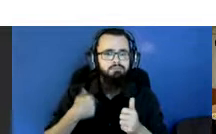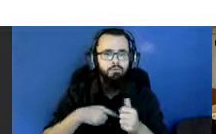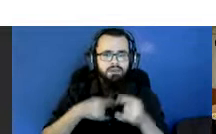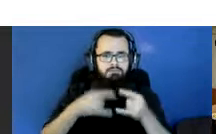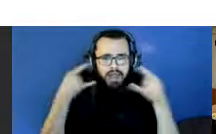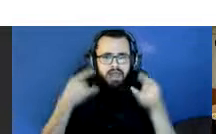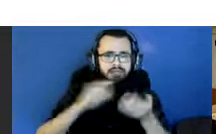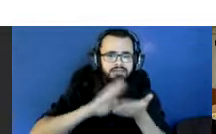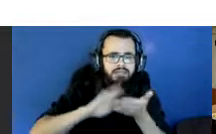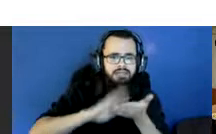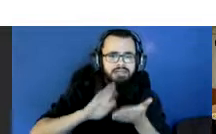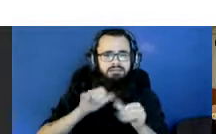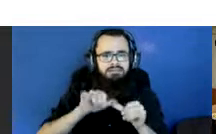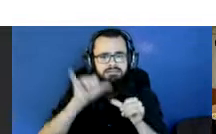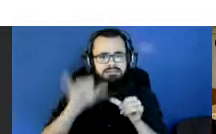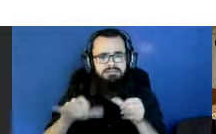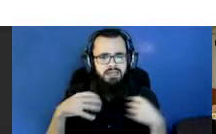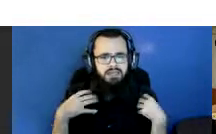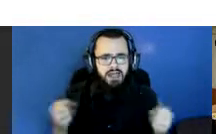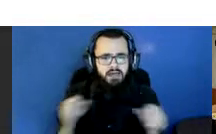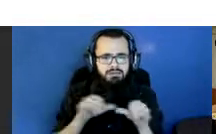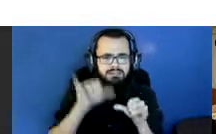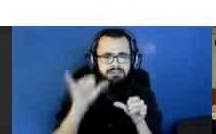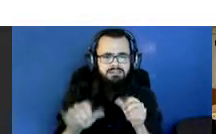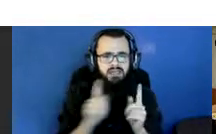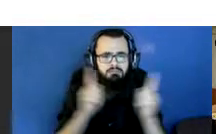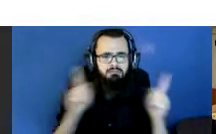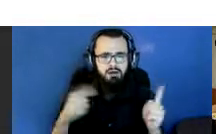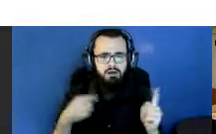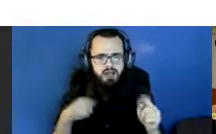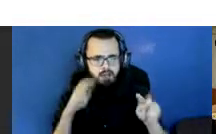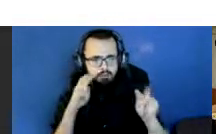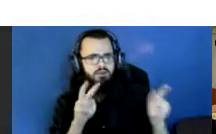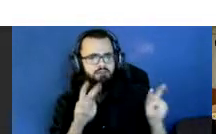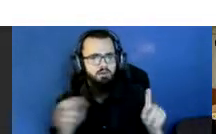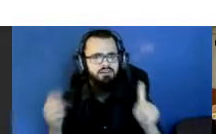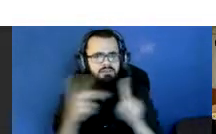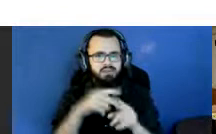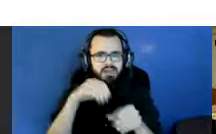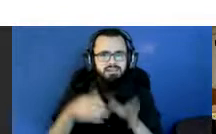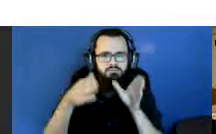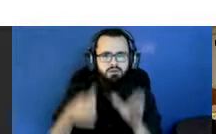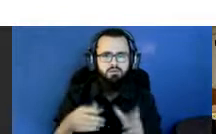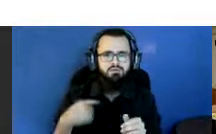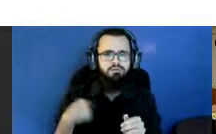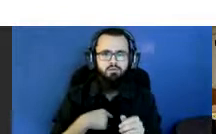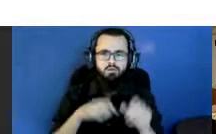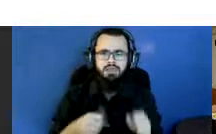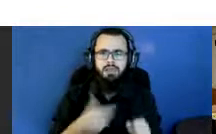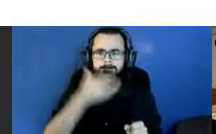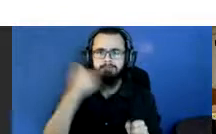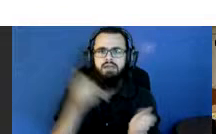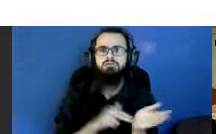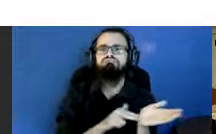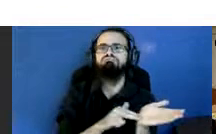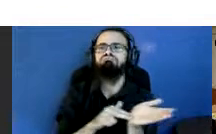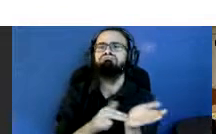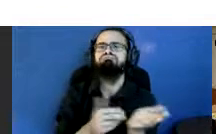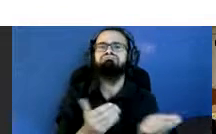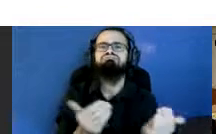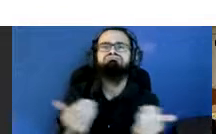healthy, we stayed apart. And I'm looking forward to being back in person so I can get a better feel for my students. I feel like I can